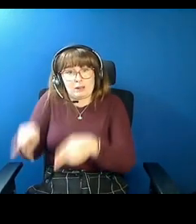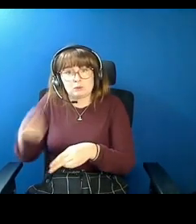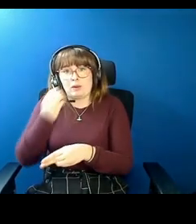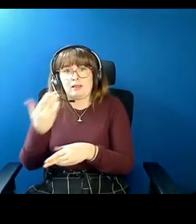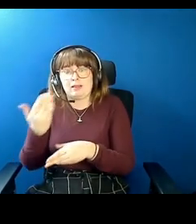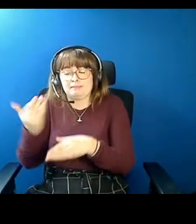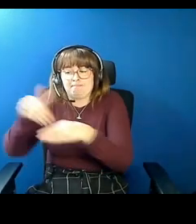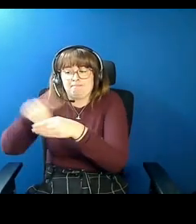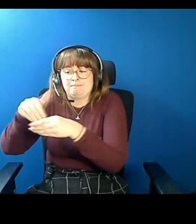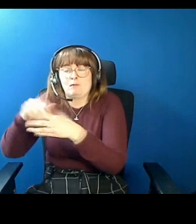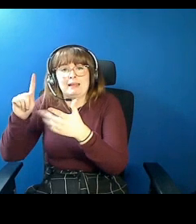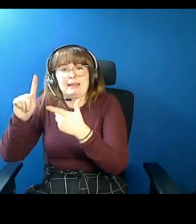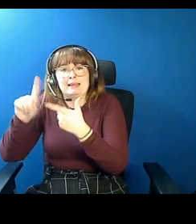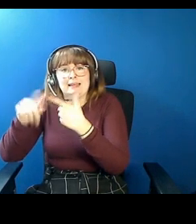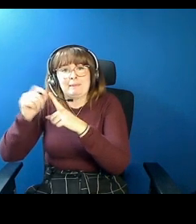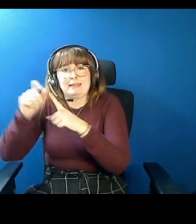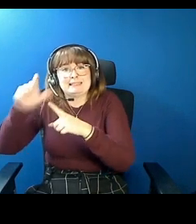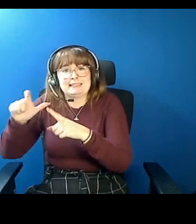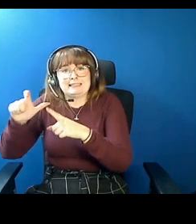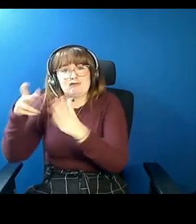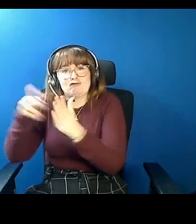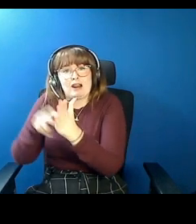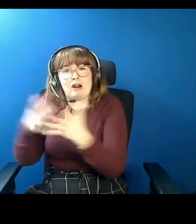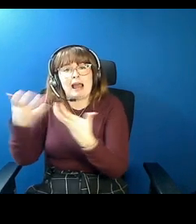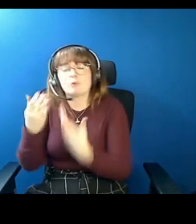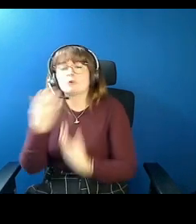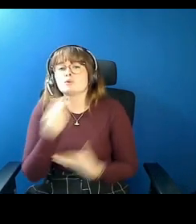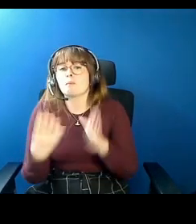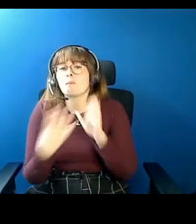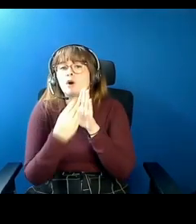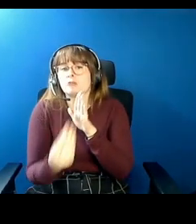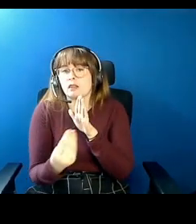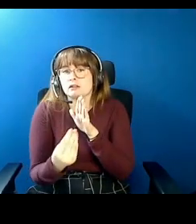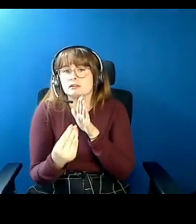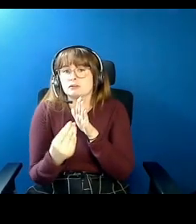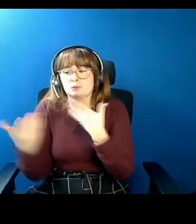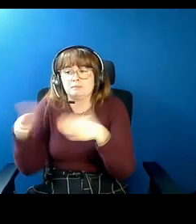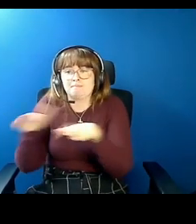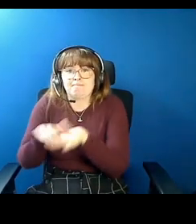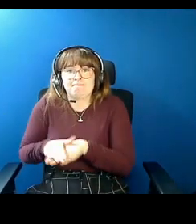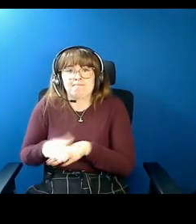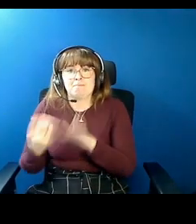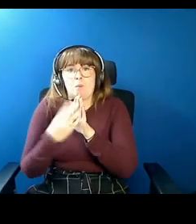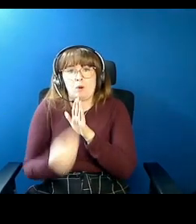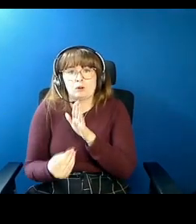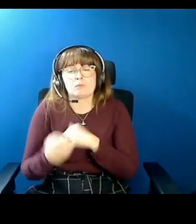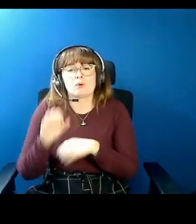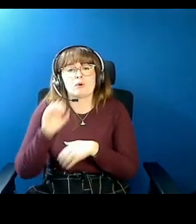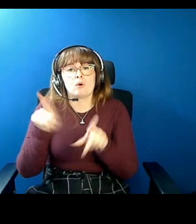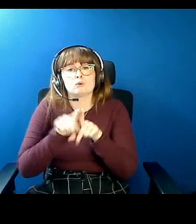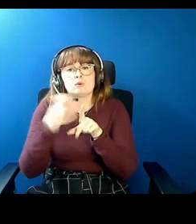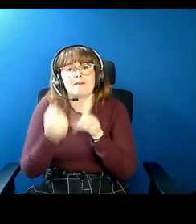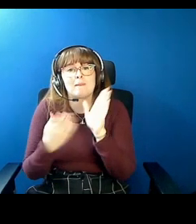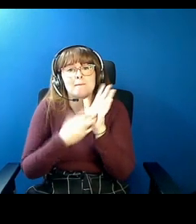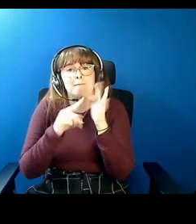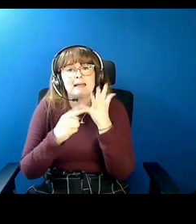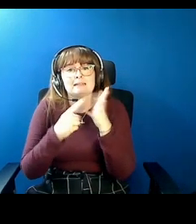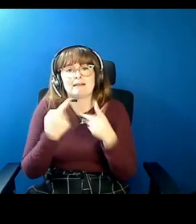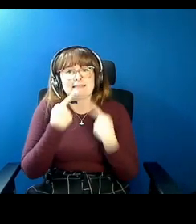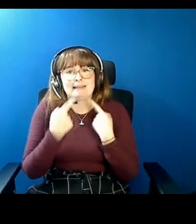EPC record by using a series of models to fill those gaps. And we also include metadata within our database that identifies